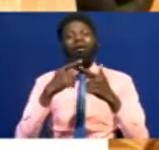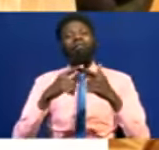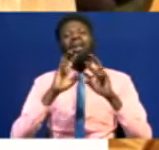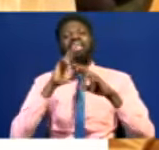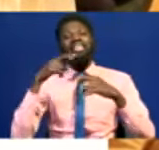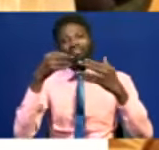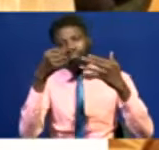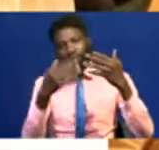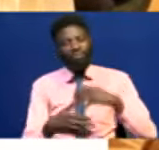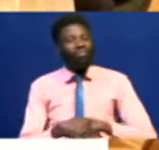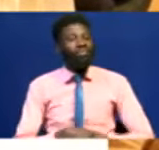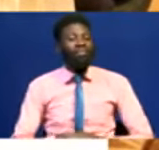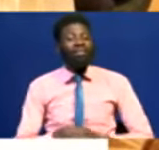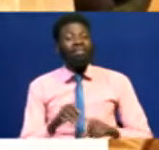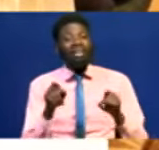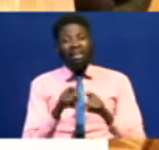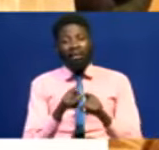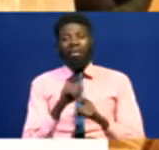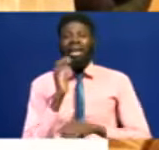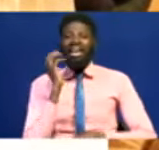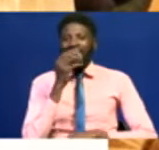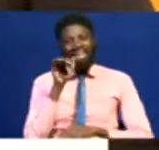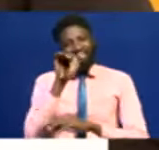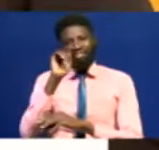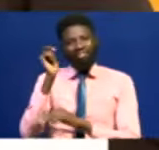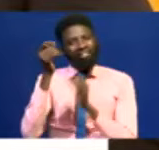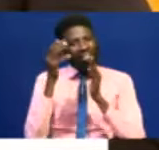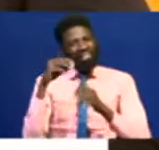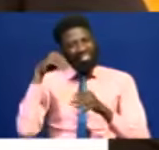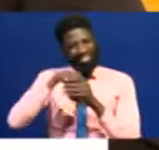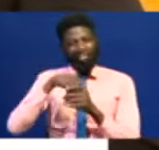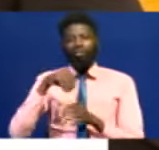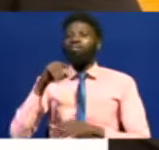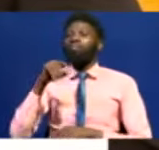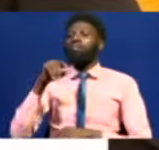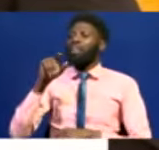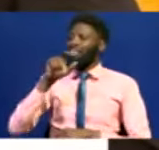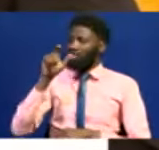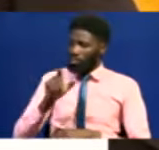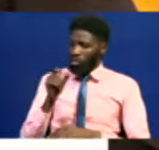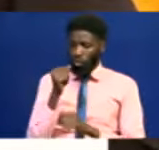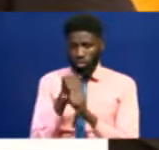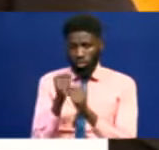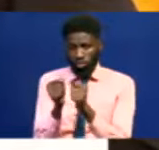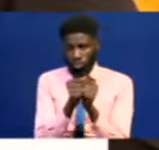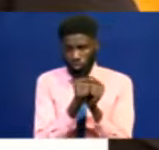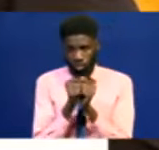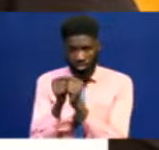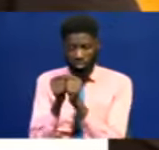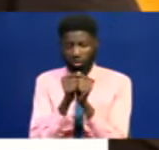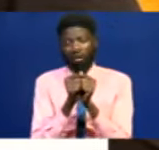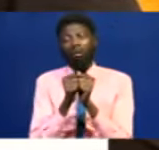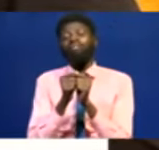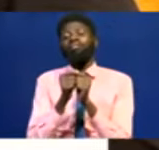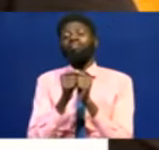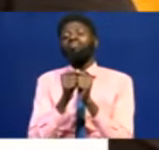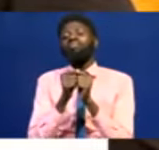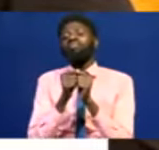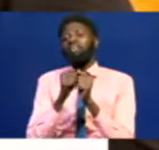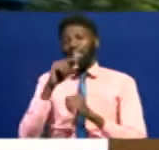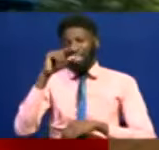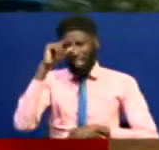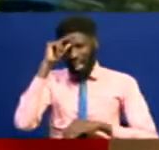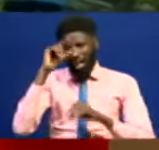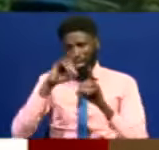also challenged the Kenyans in Italy to work closely with the State Department for Diaspora Affairs, saying the government is looking into how to safeguard